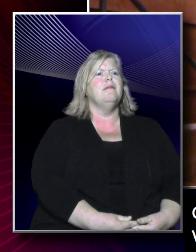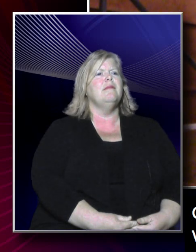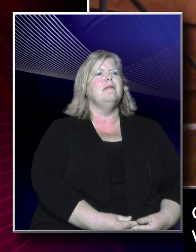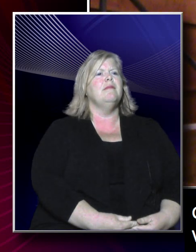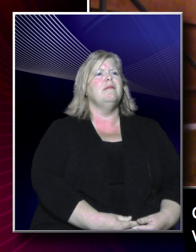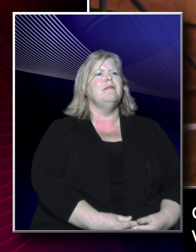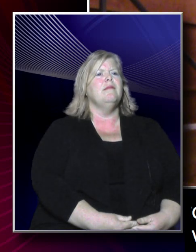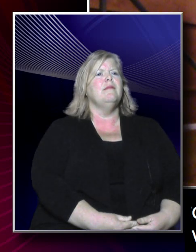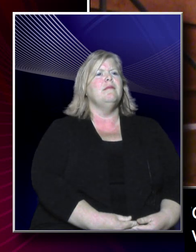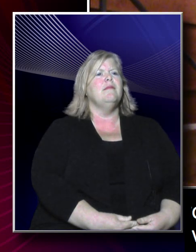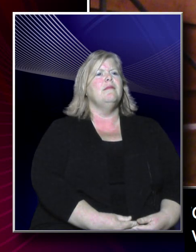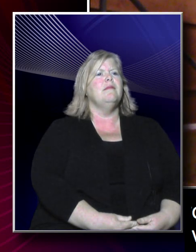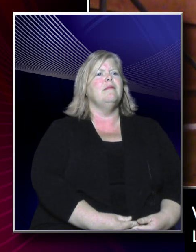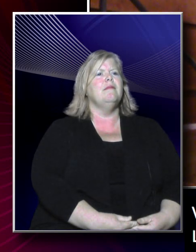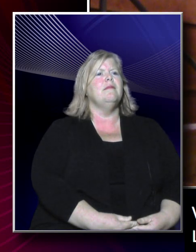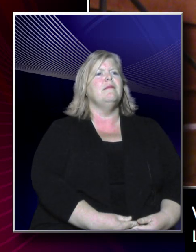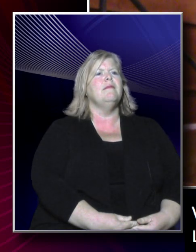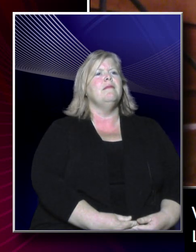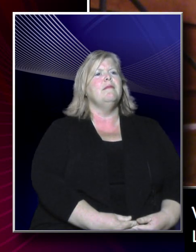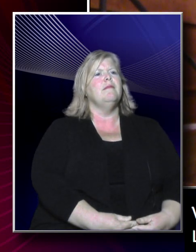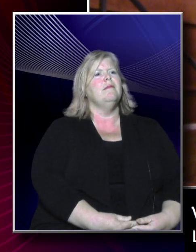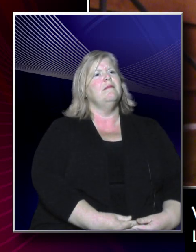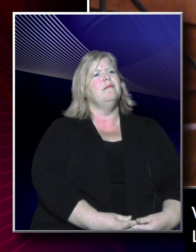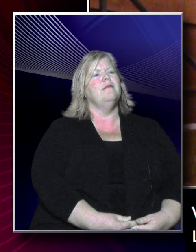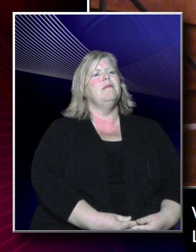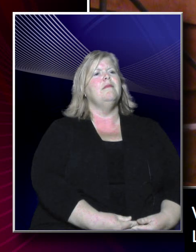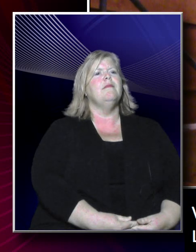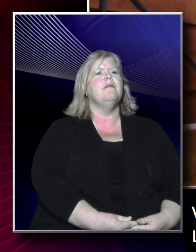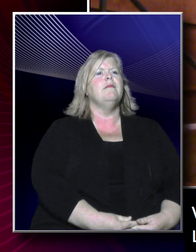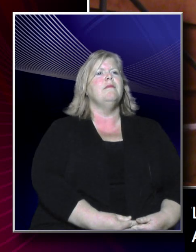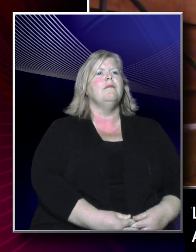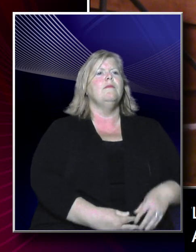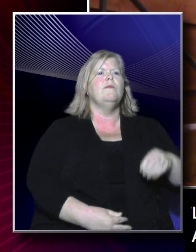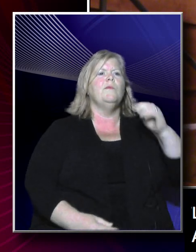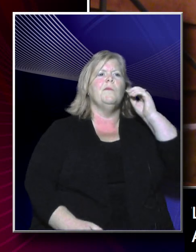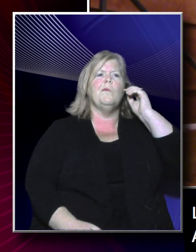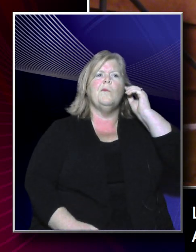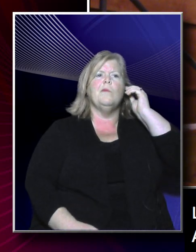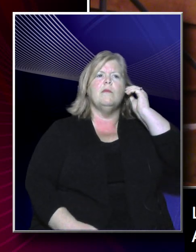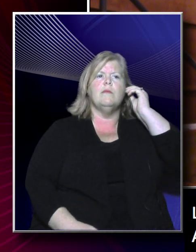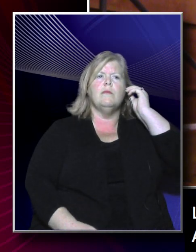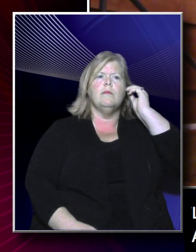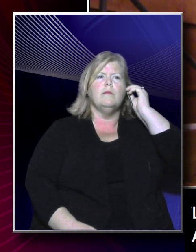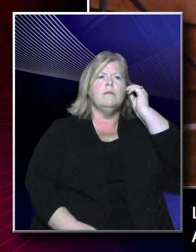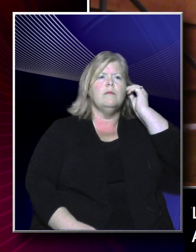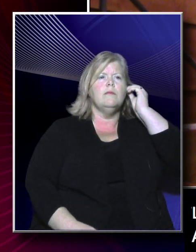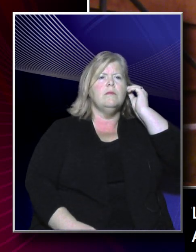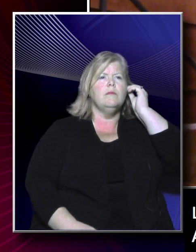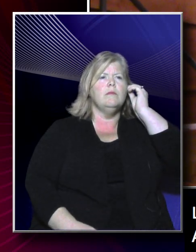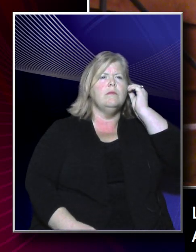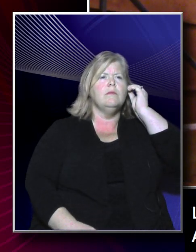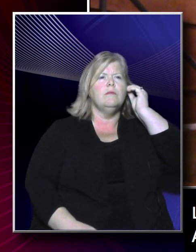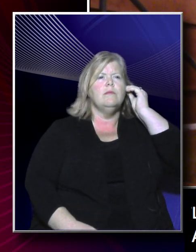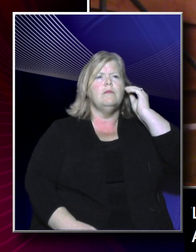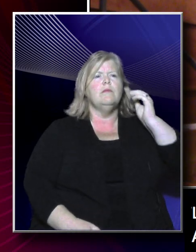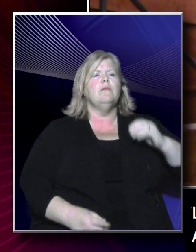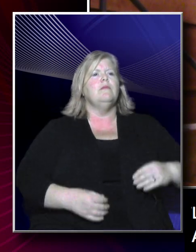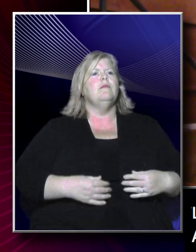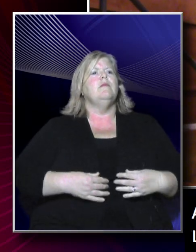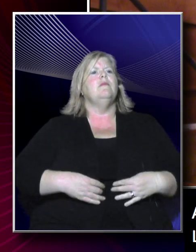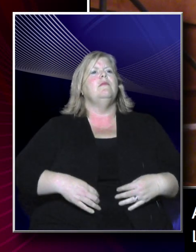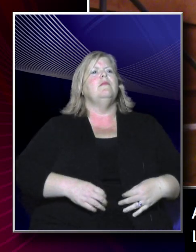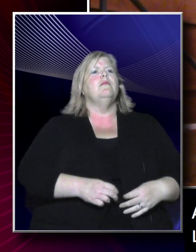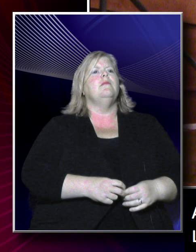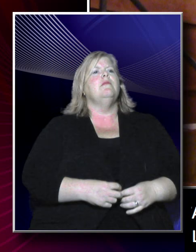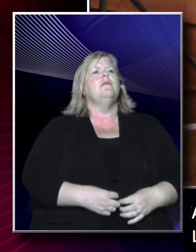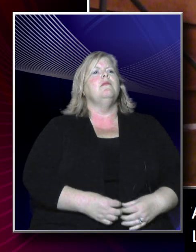the listening and spoken language approach. And in mainstream programs and other oral spoken language type programs,